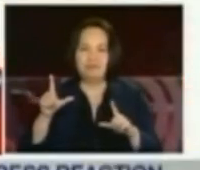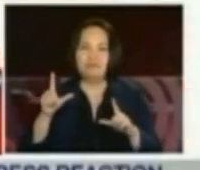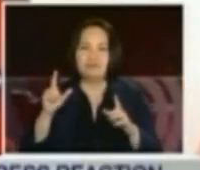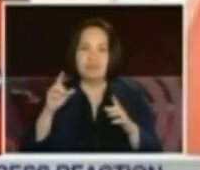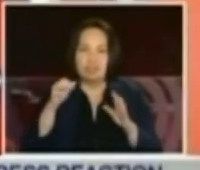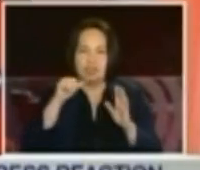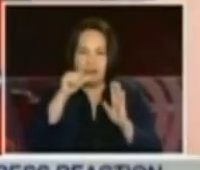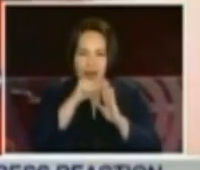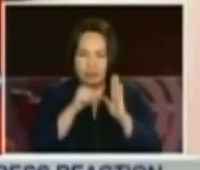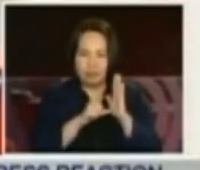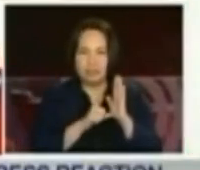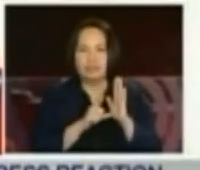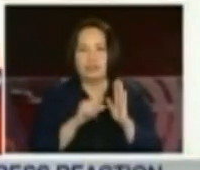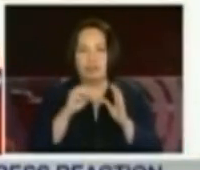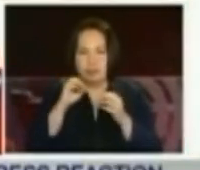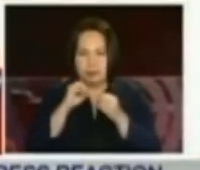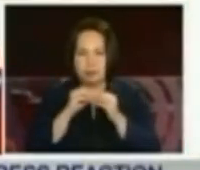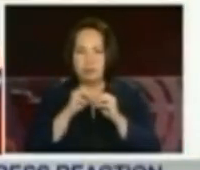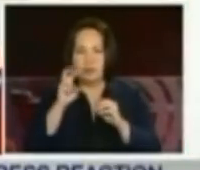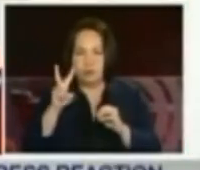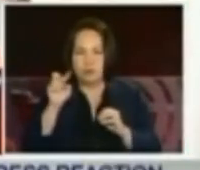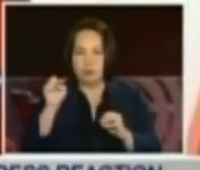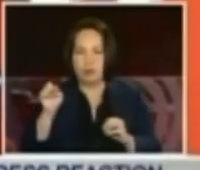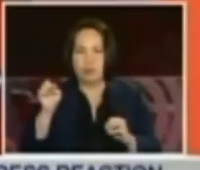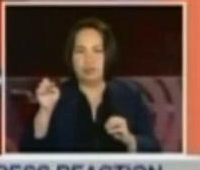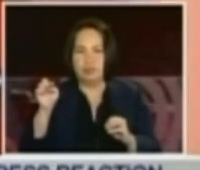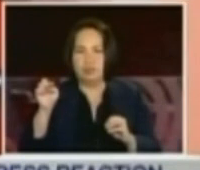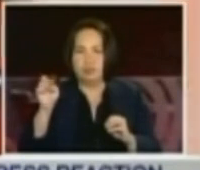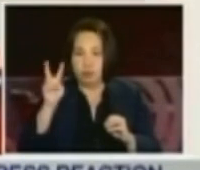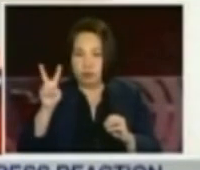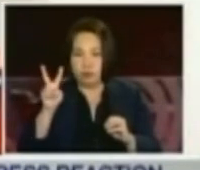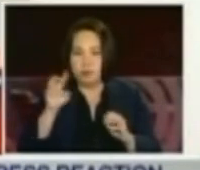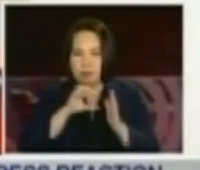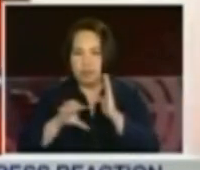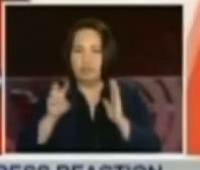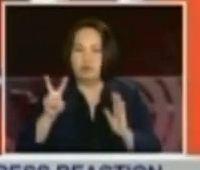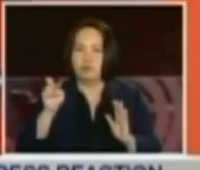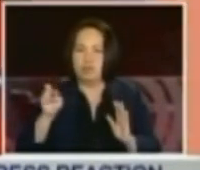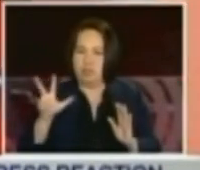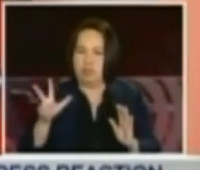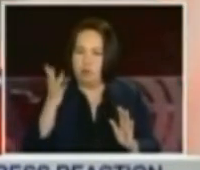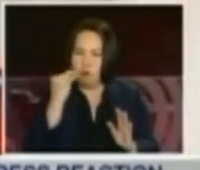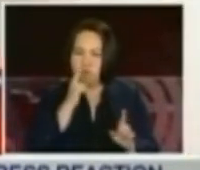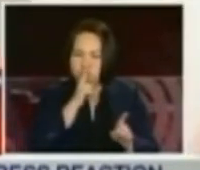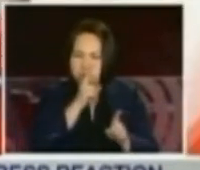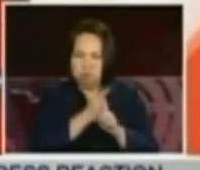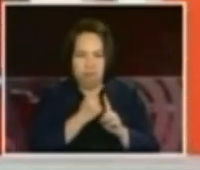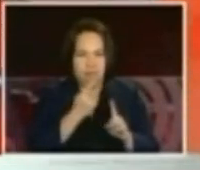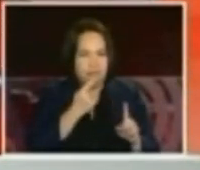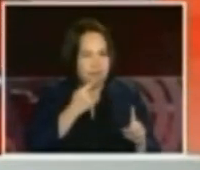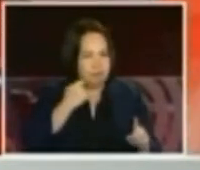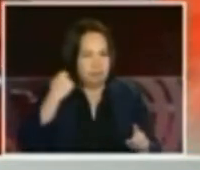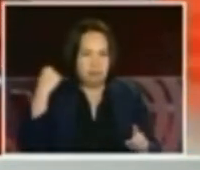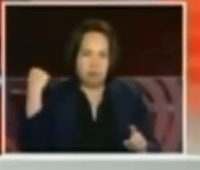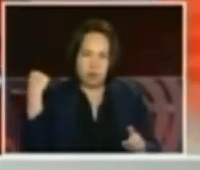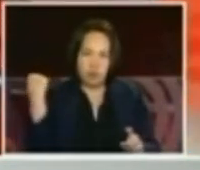2, paragraph 2.3, and that his deliberate act of excluding